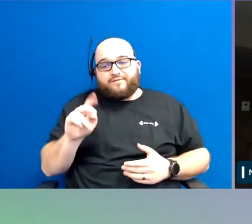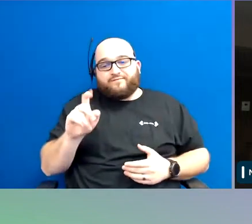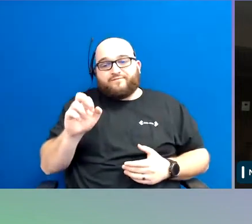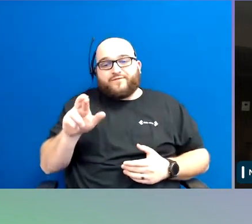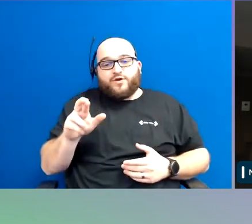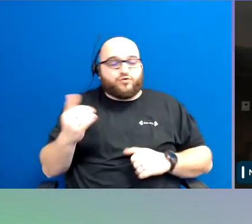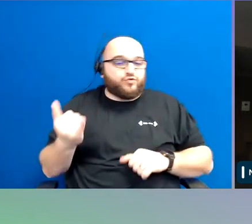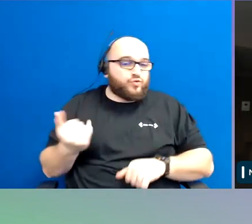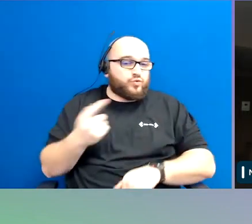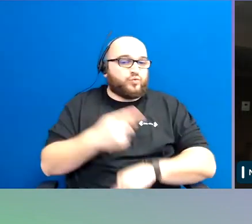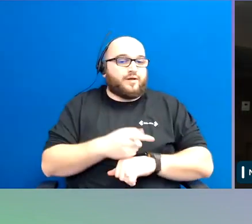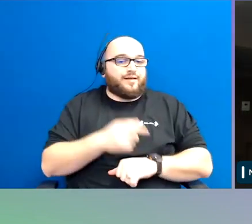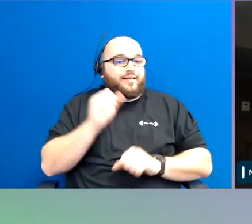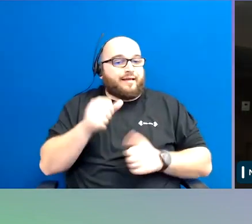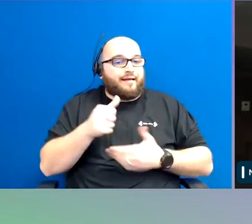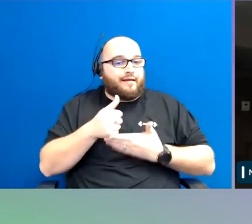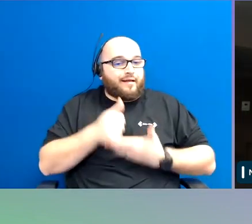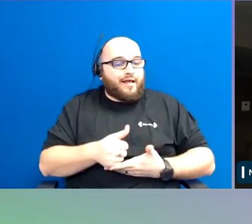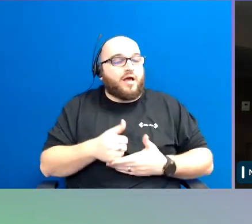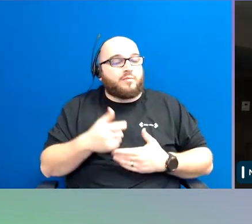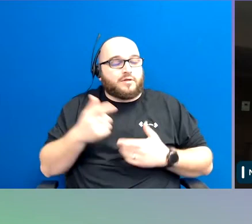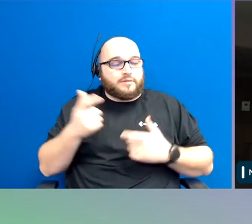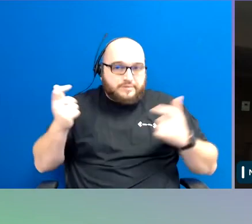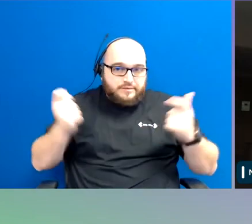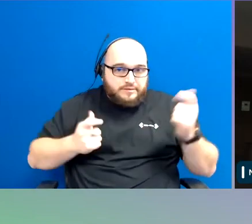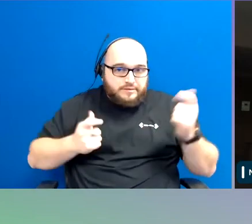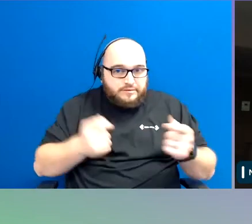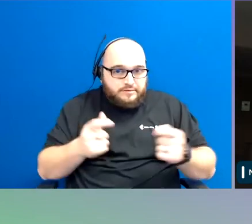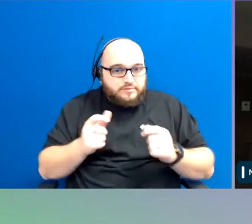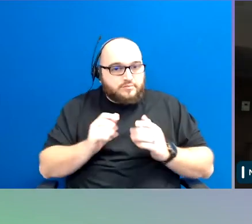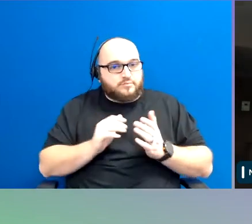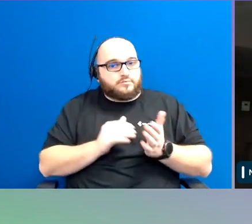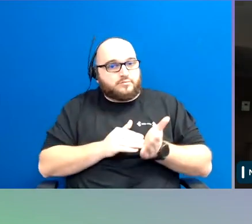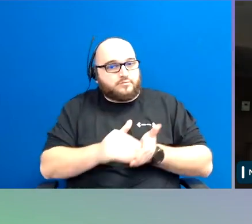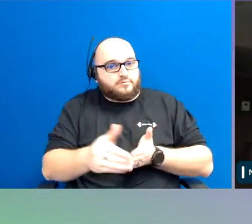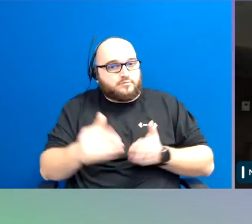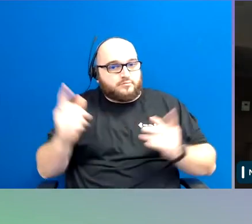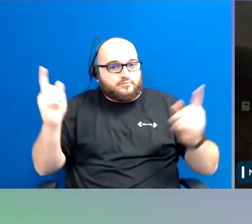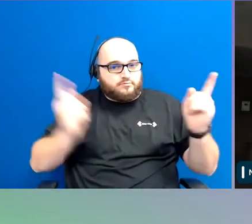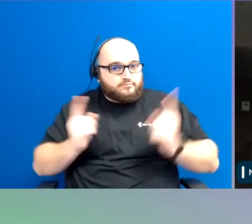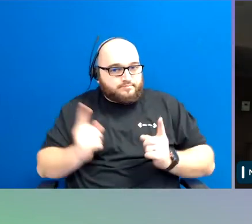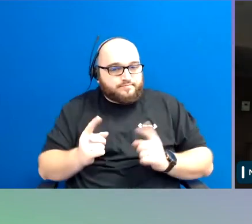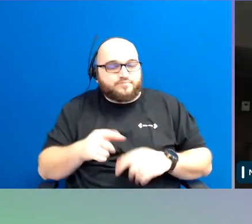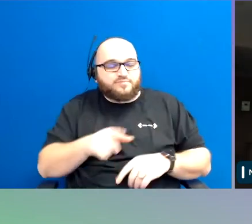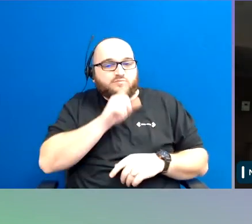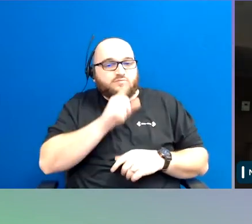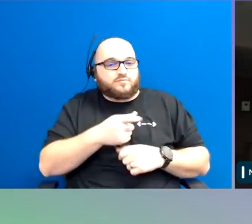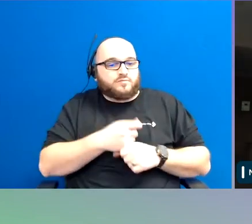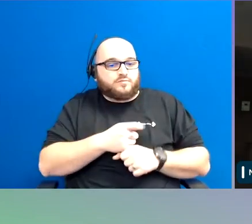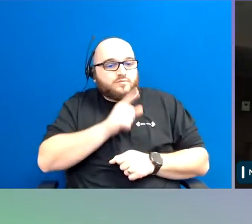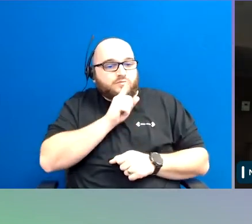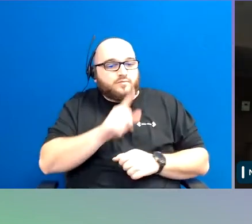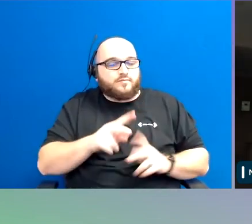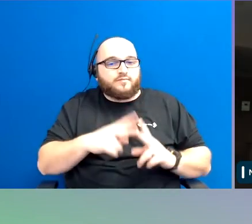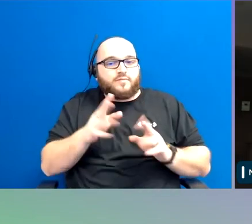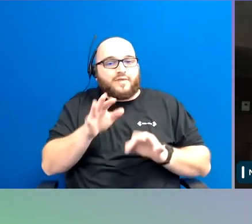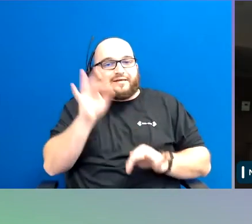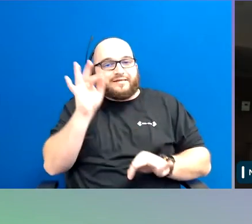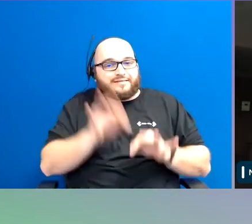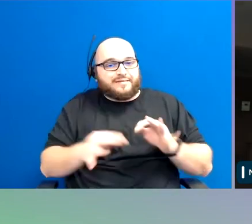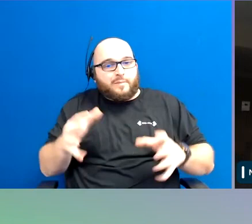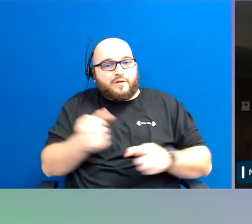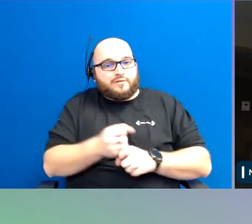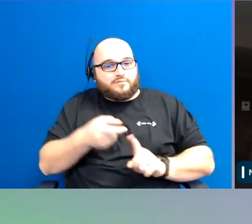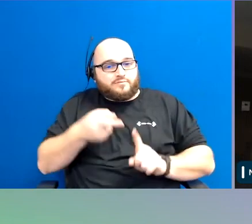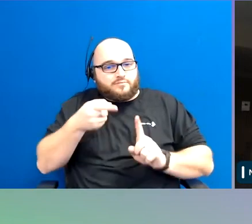up a recurring pool of participants for you and really make it a very simplified process for